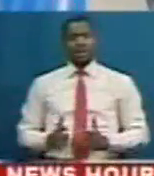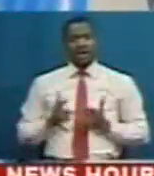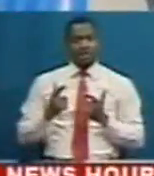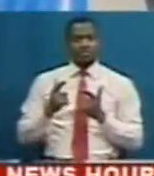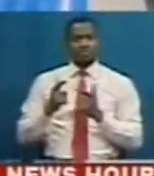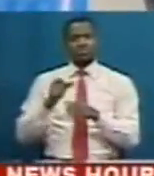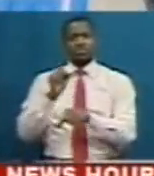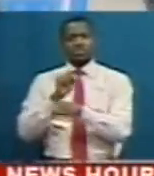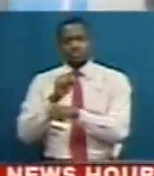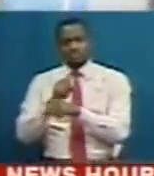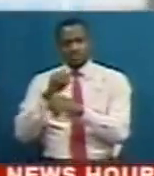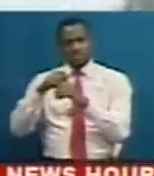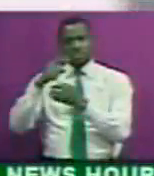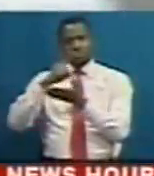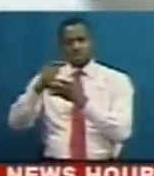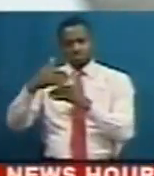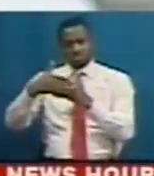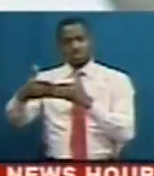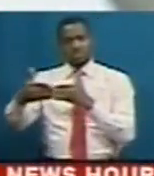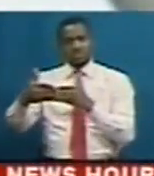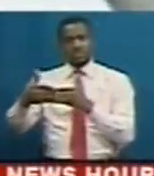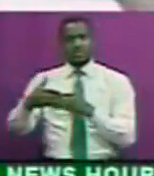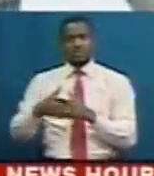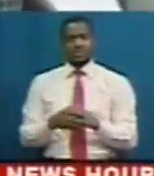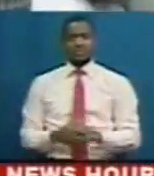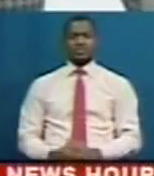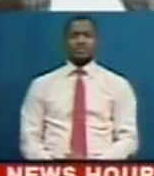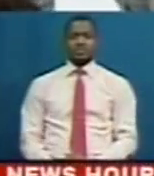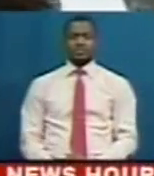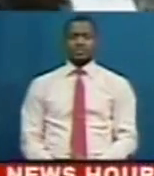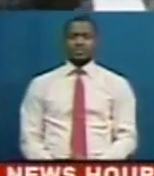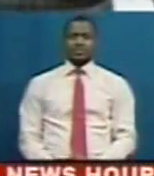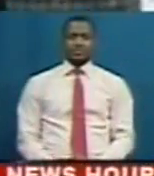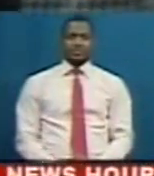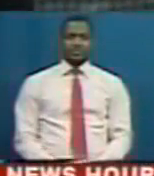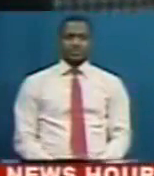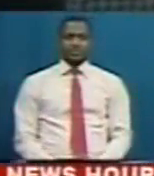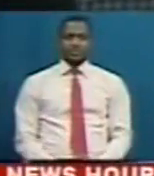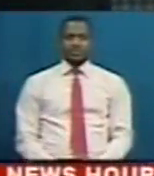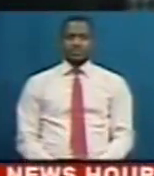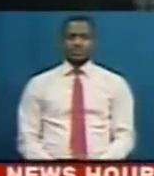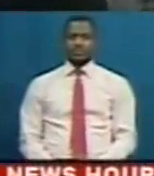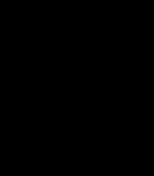and works in the weeks ahead. Emmanuel Amagashi, GBC 24, Accra.